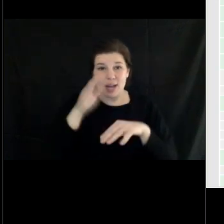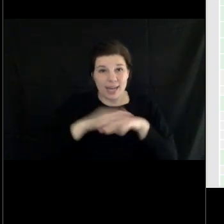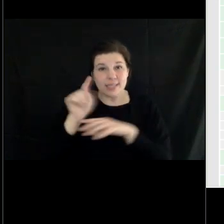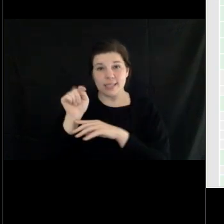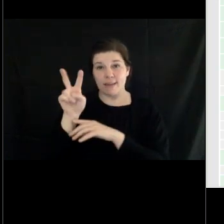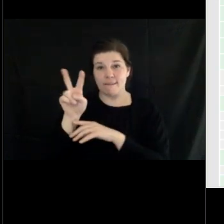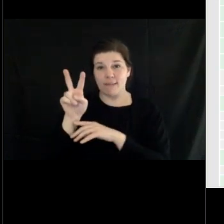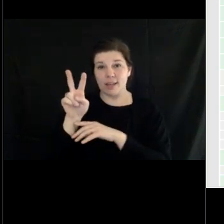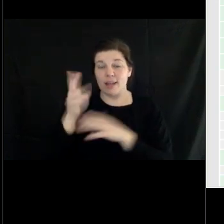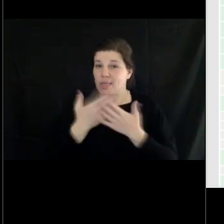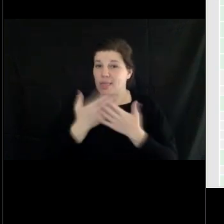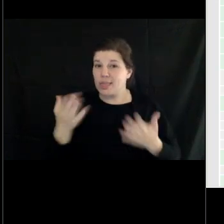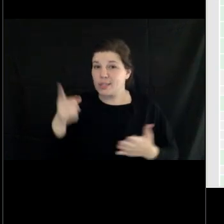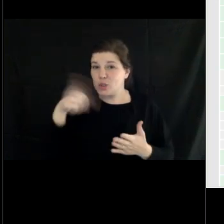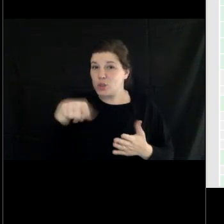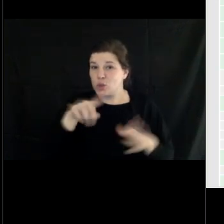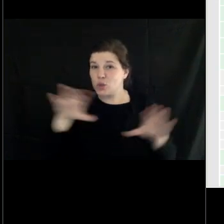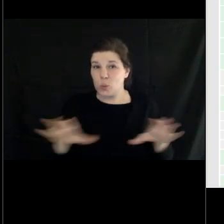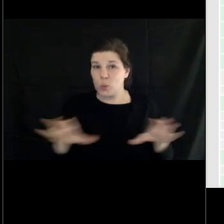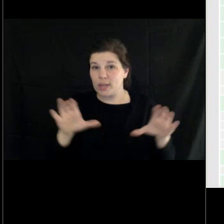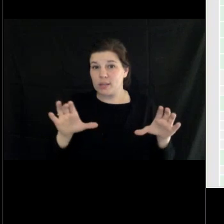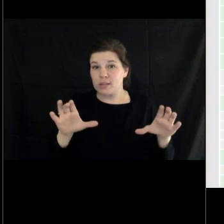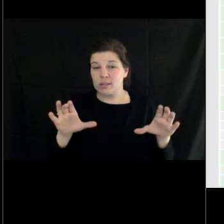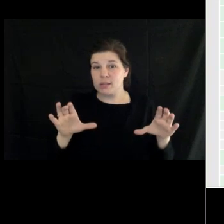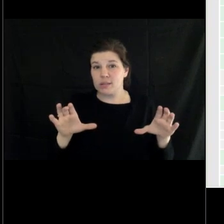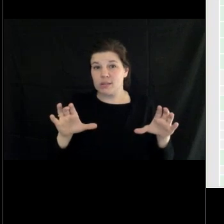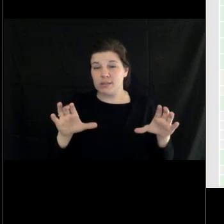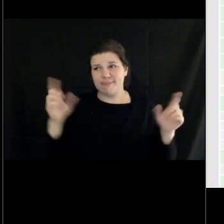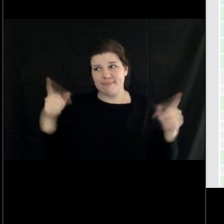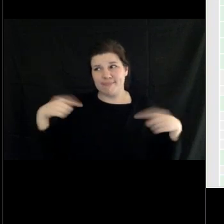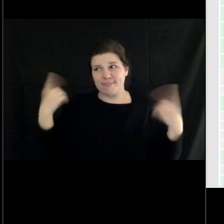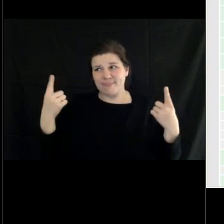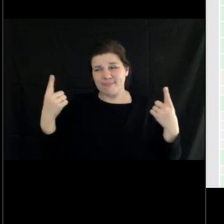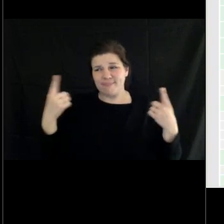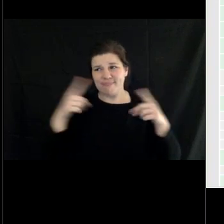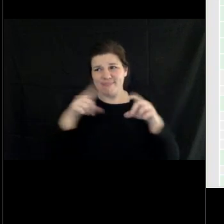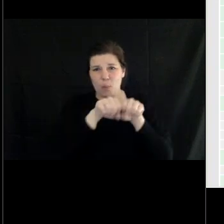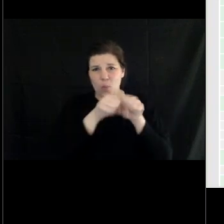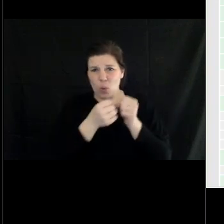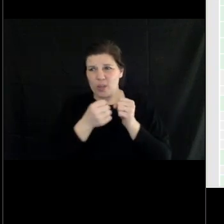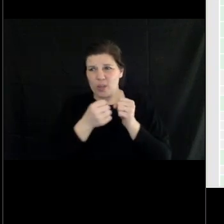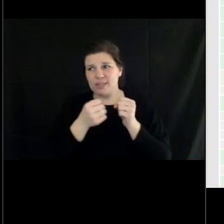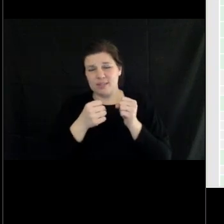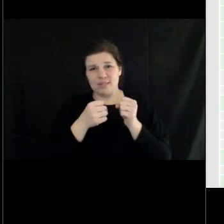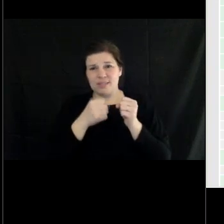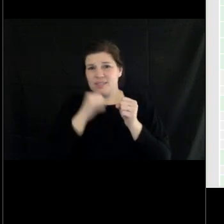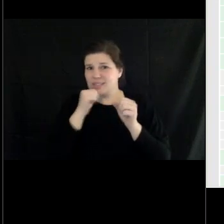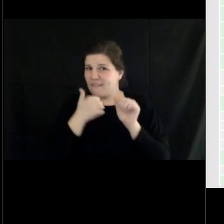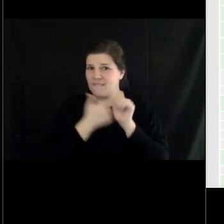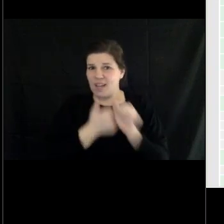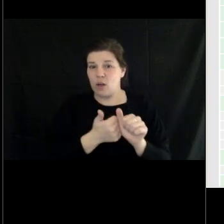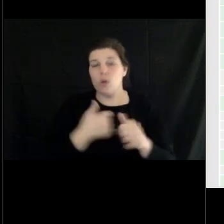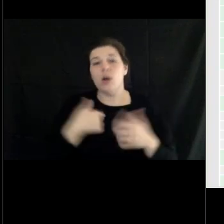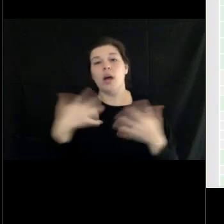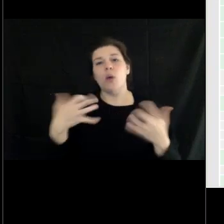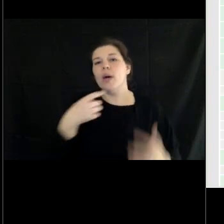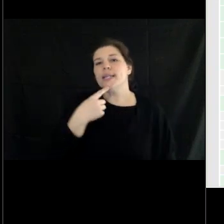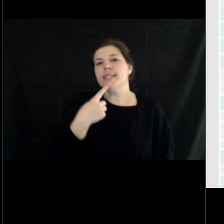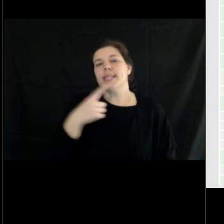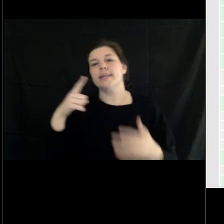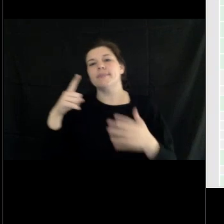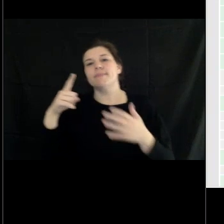all are doing is being broken. I'd like to say to the interim city manager, sir, congratulations. At